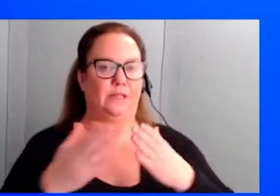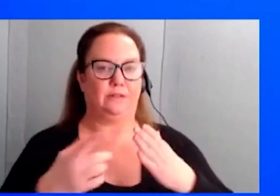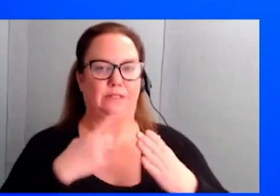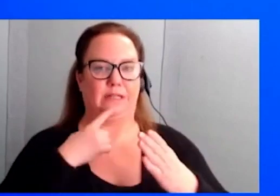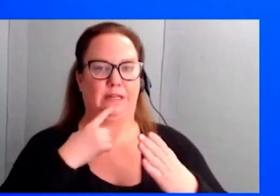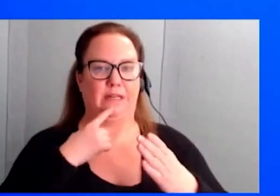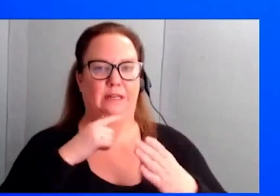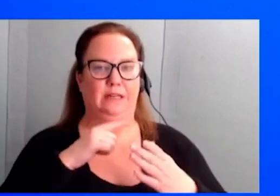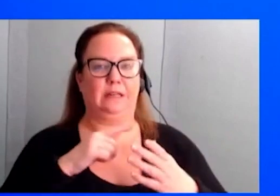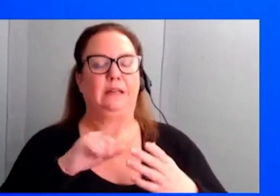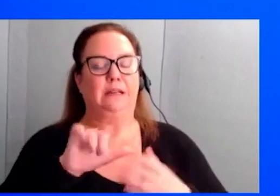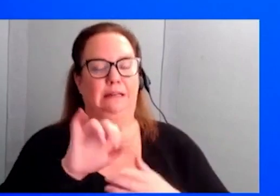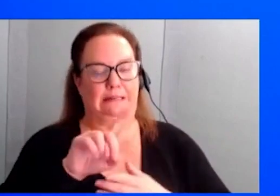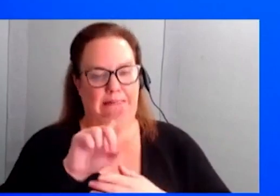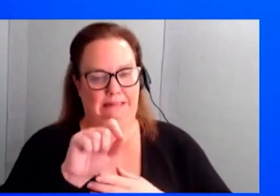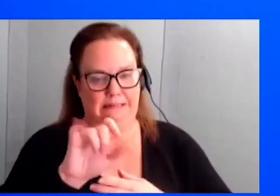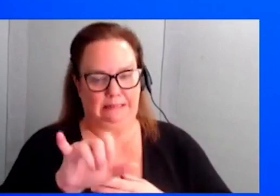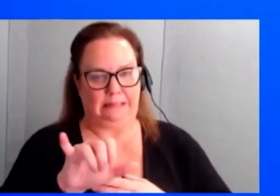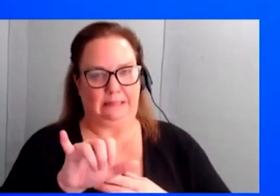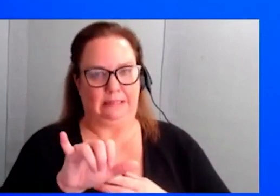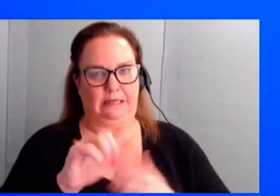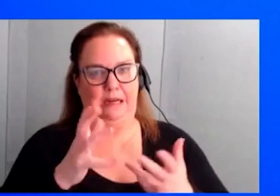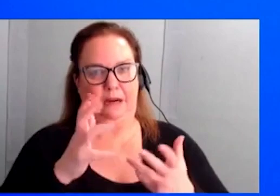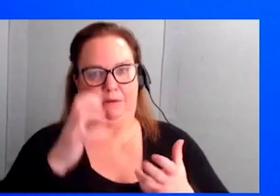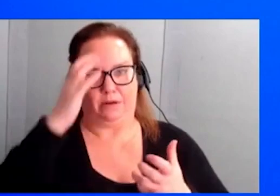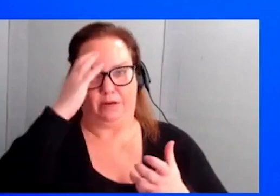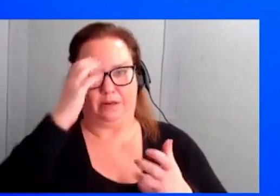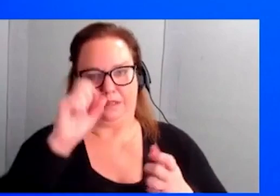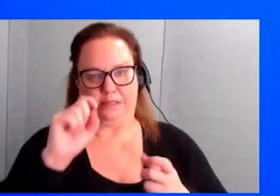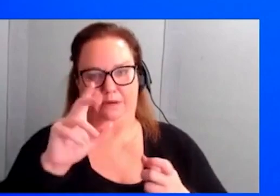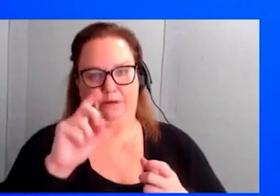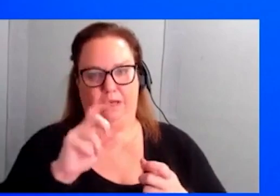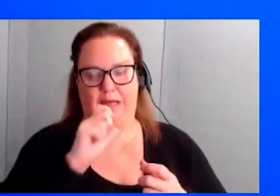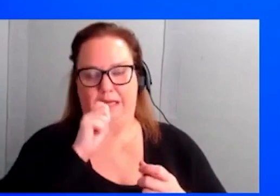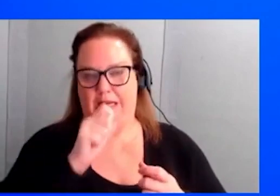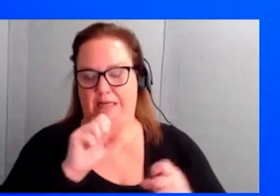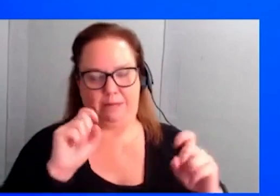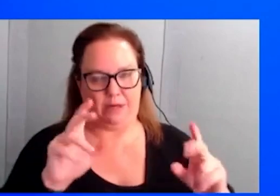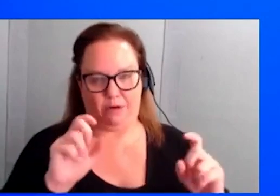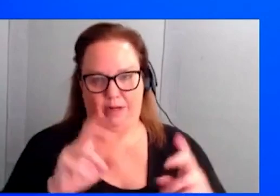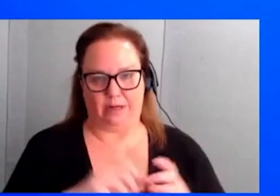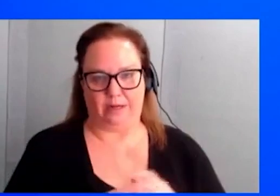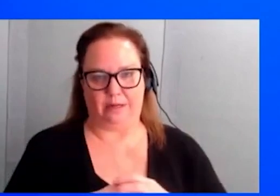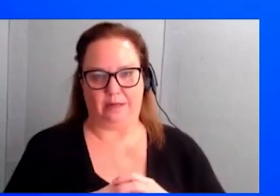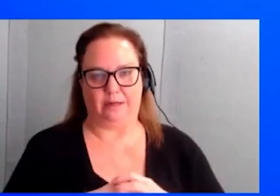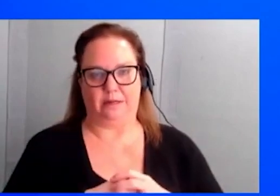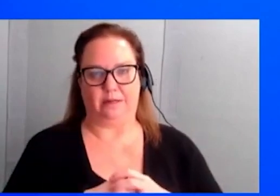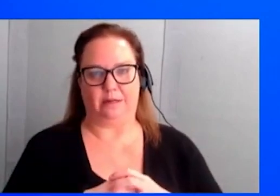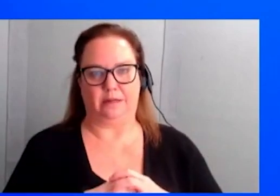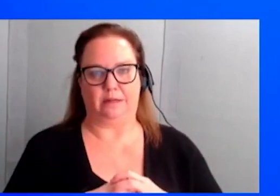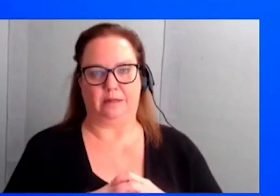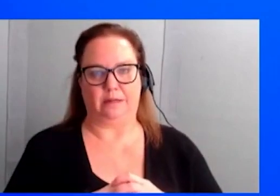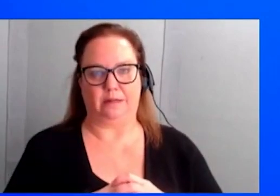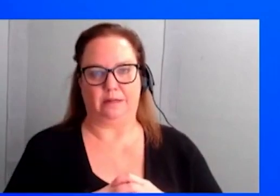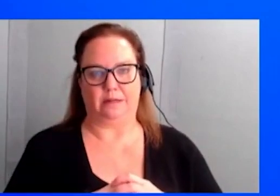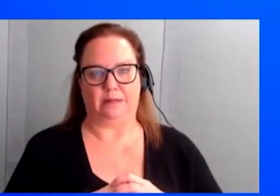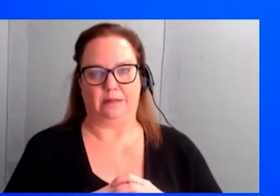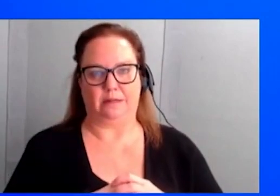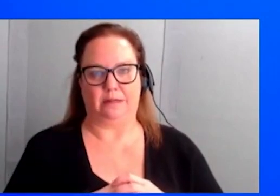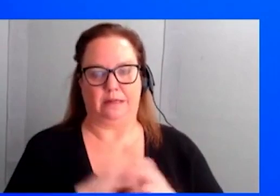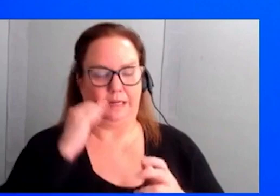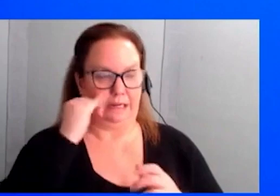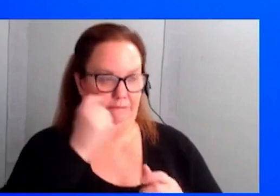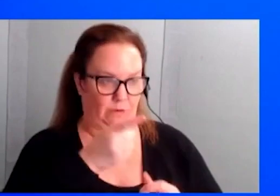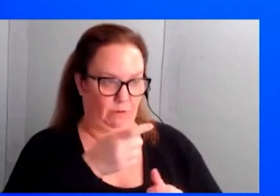Linsey, I want you to know that it's okay to not be okay. And if you were